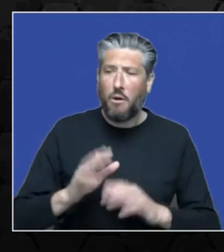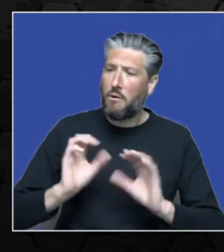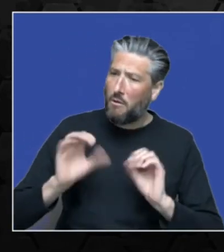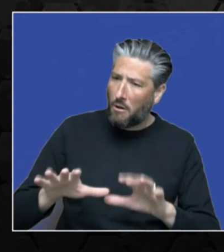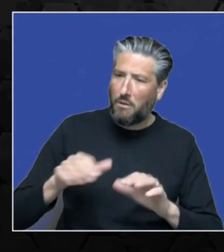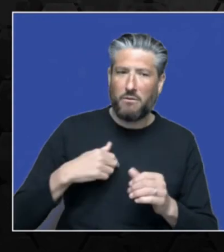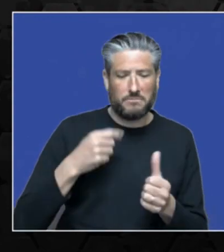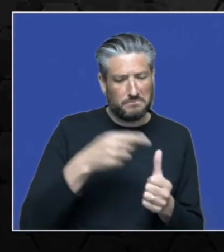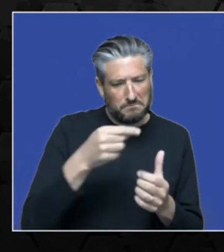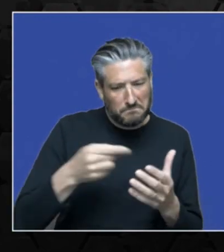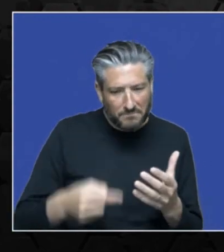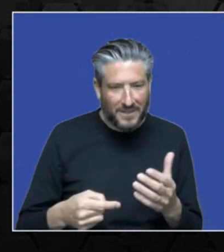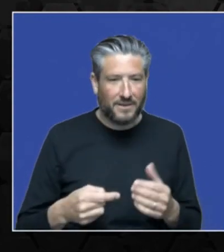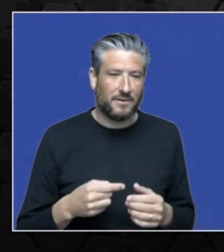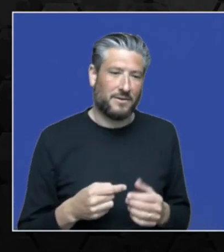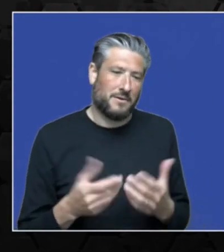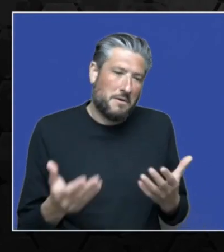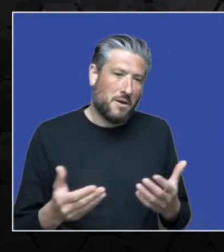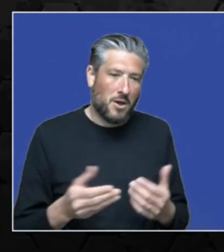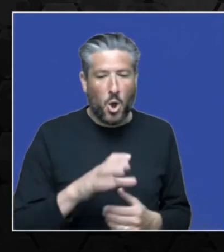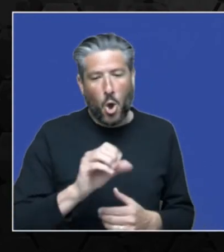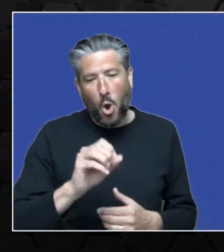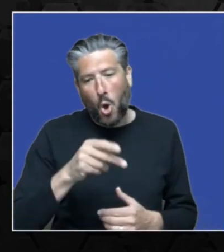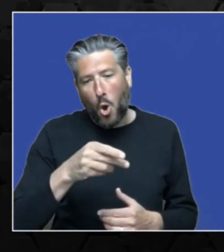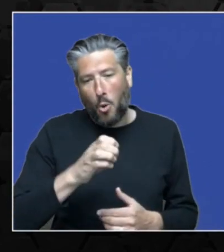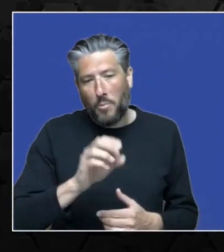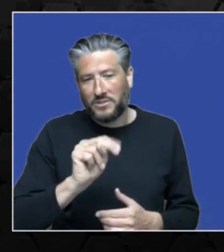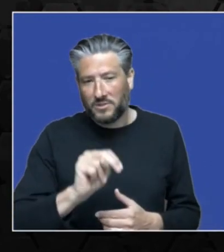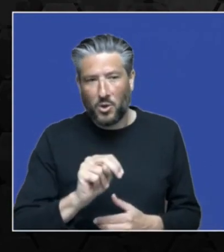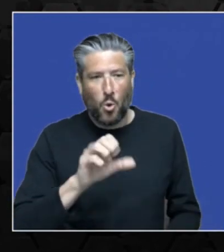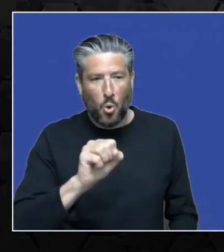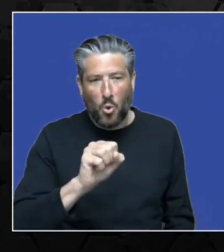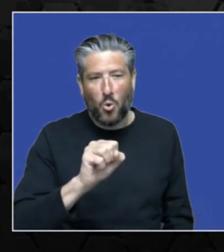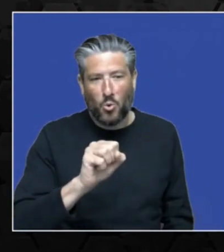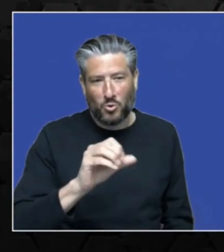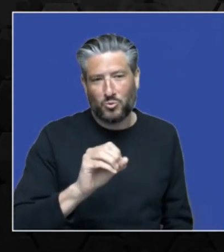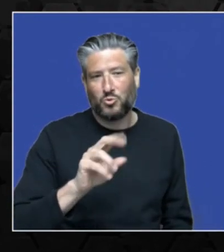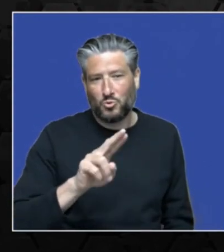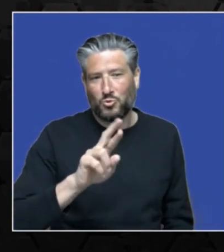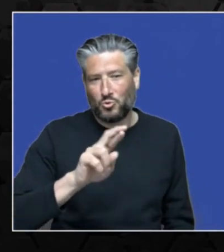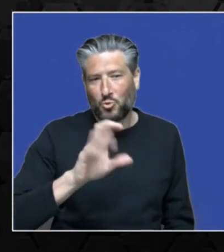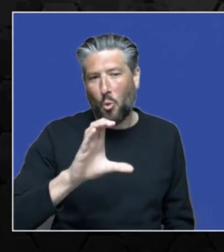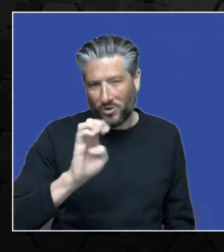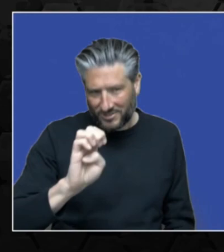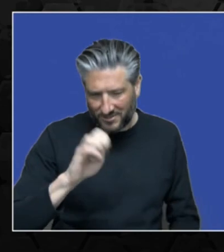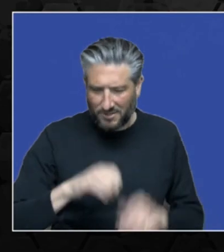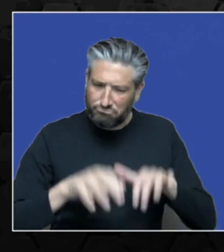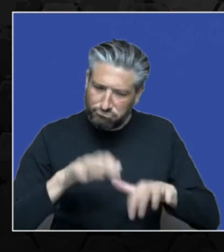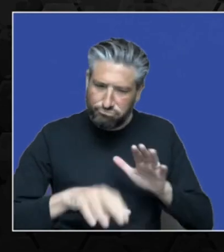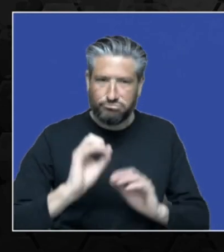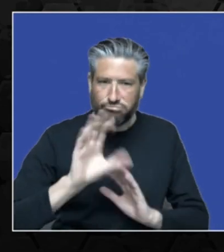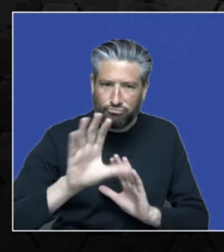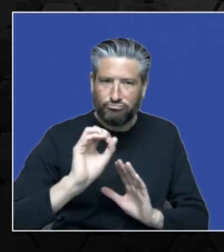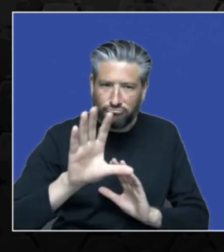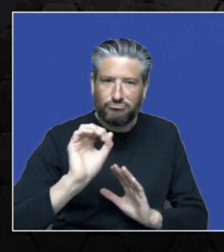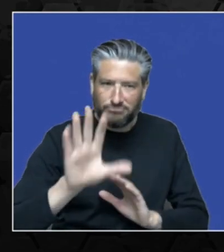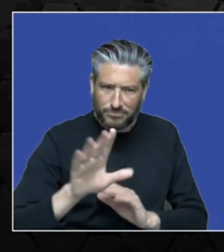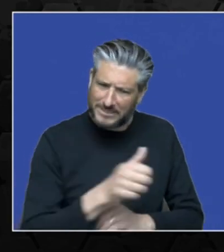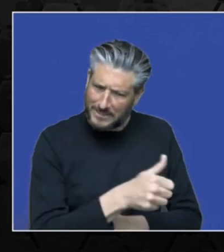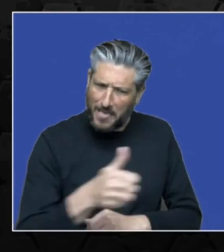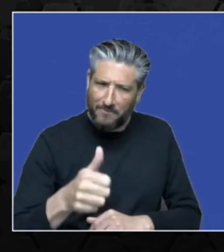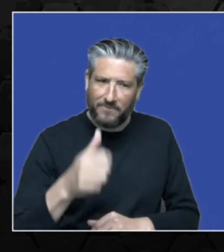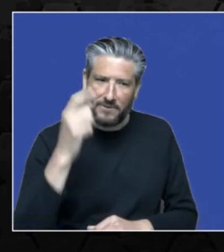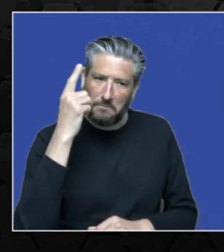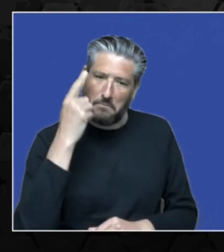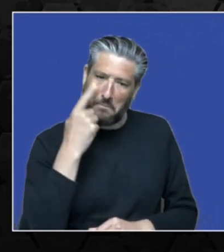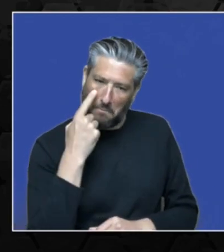contributions and things like that. I hope that was helpful. Yeah, really helpful. There are a couple of more questions, but we are out of time for